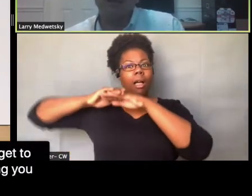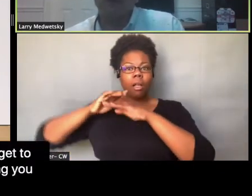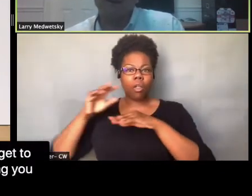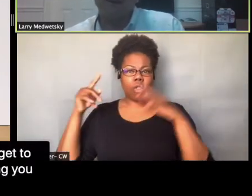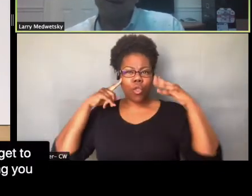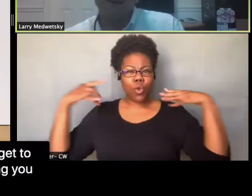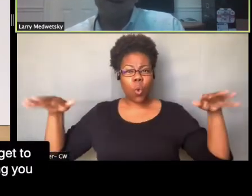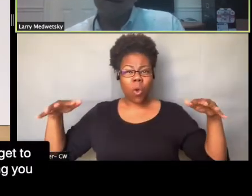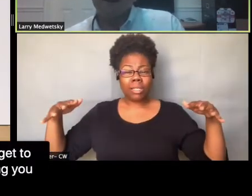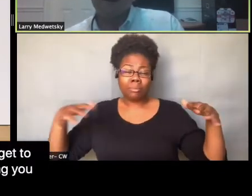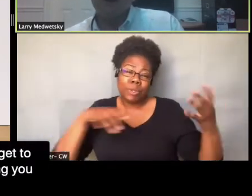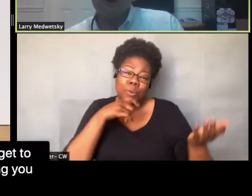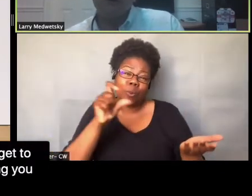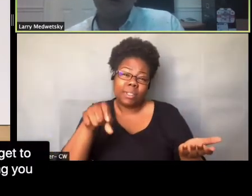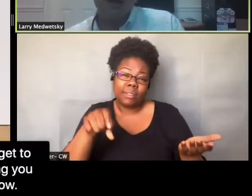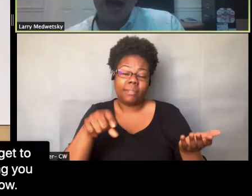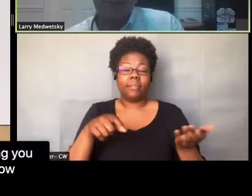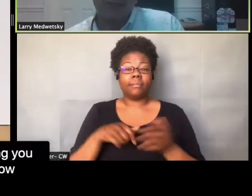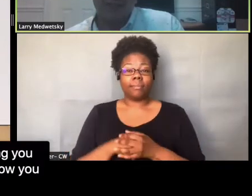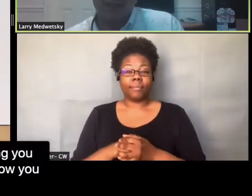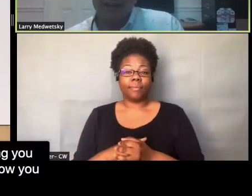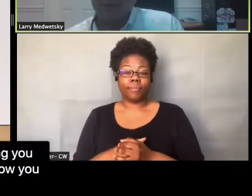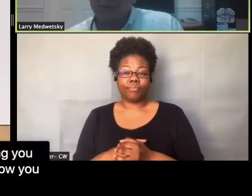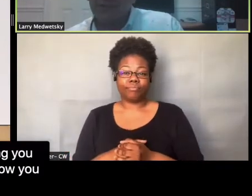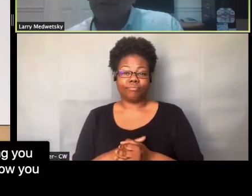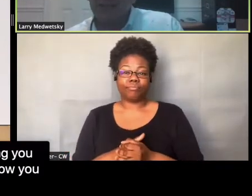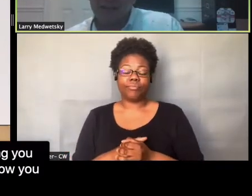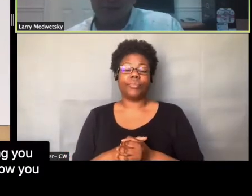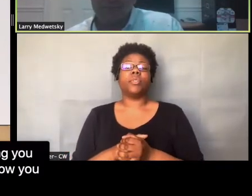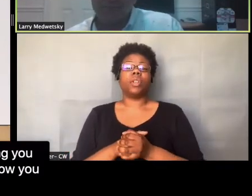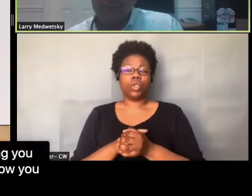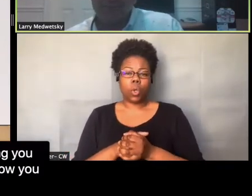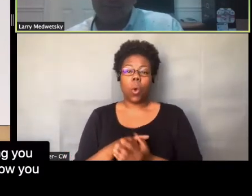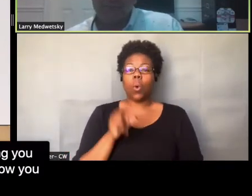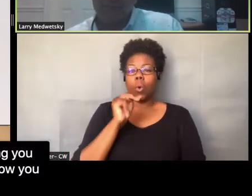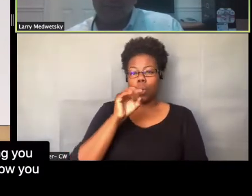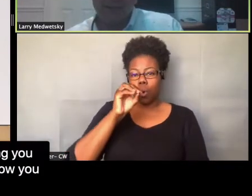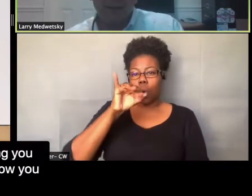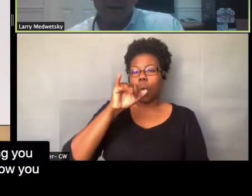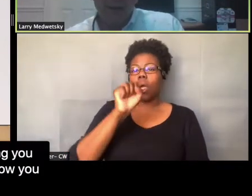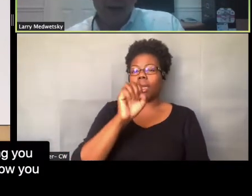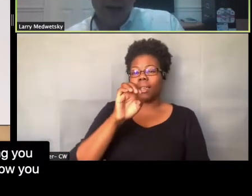So that way, you don't have to listen to loud noise for nothing.